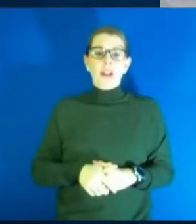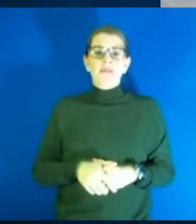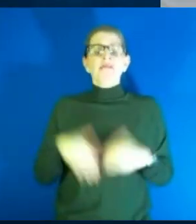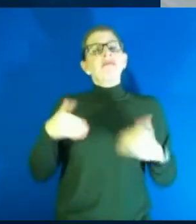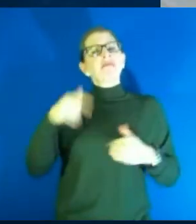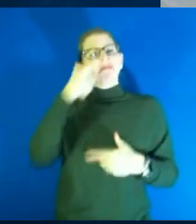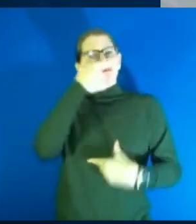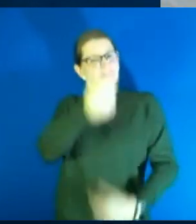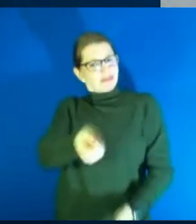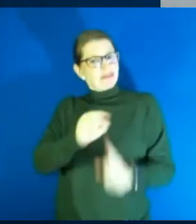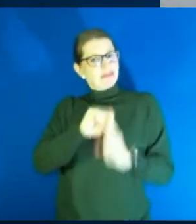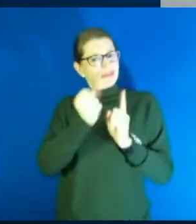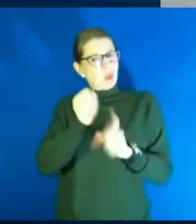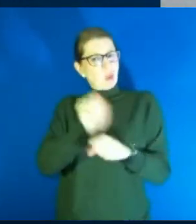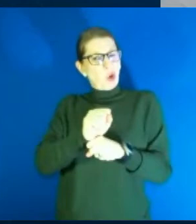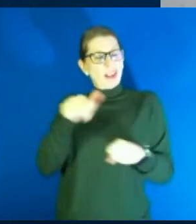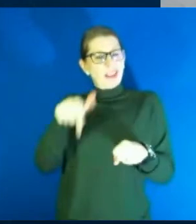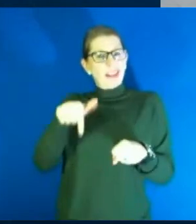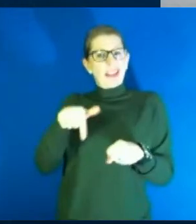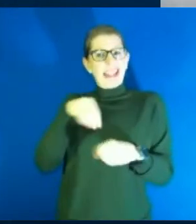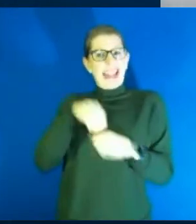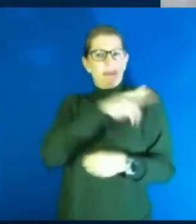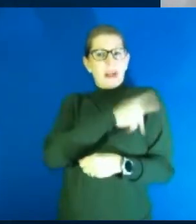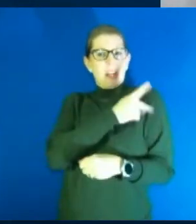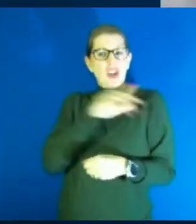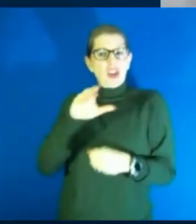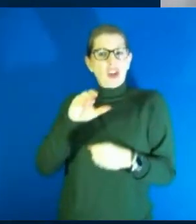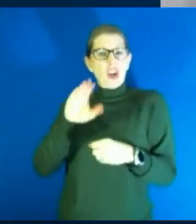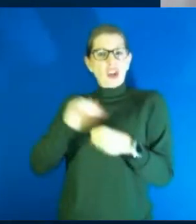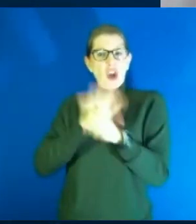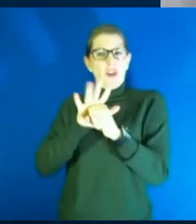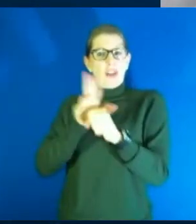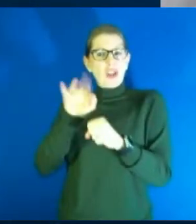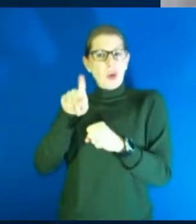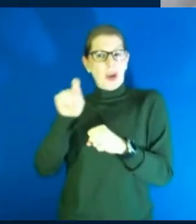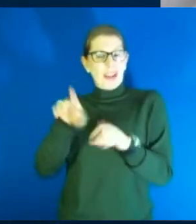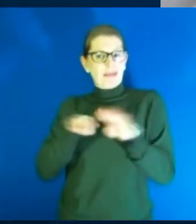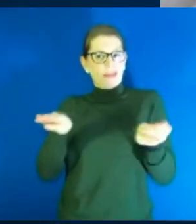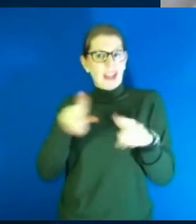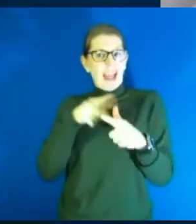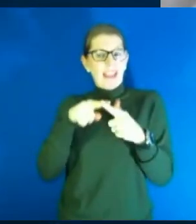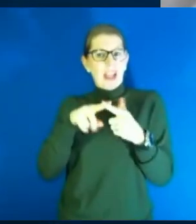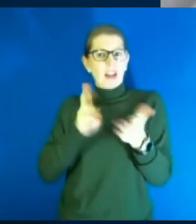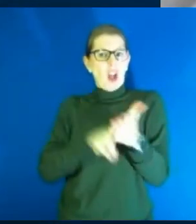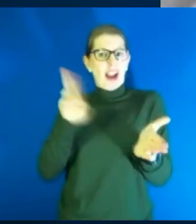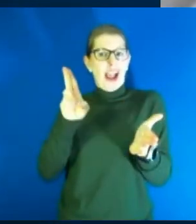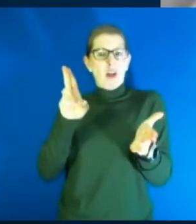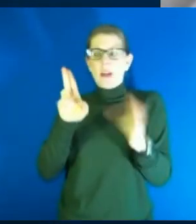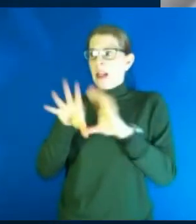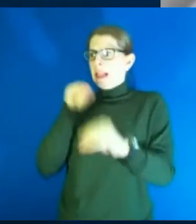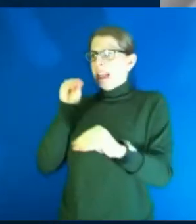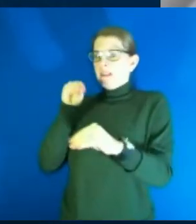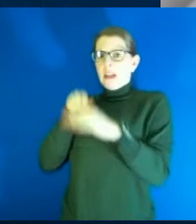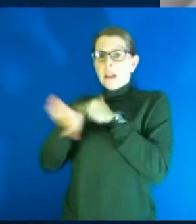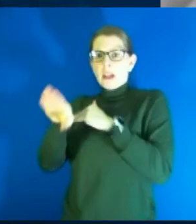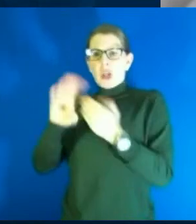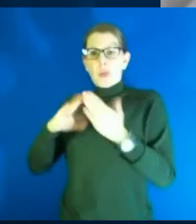be working on this inpatient COVID unit and then to clock out and leave and go to my community